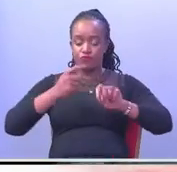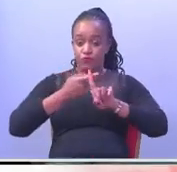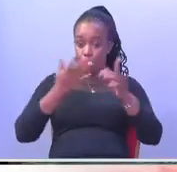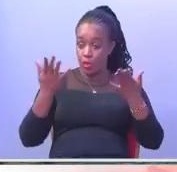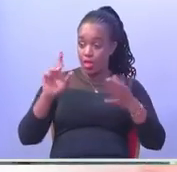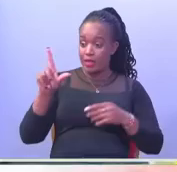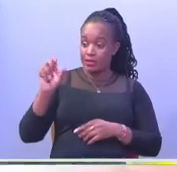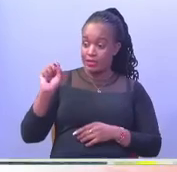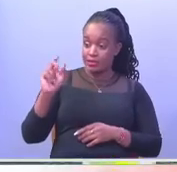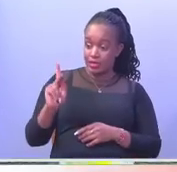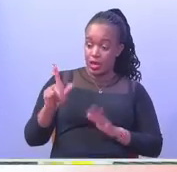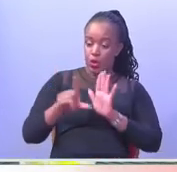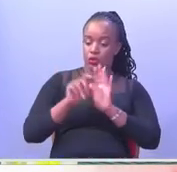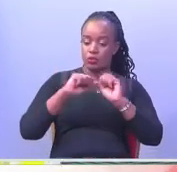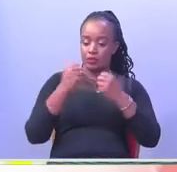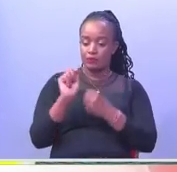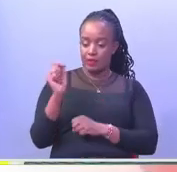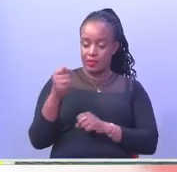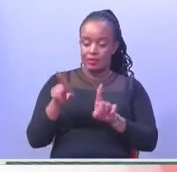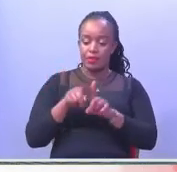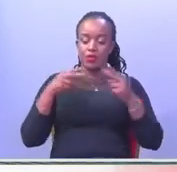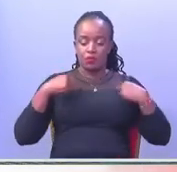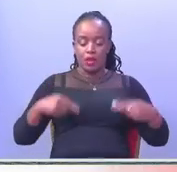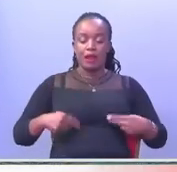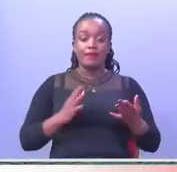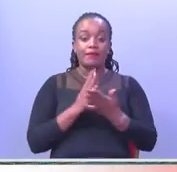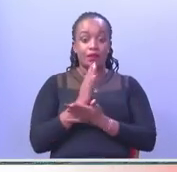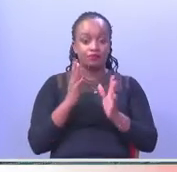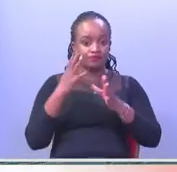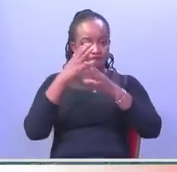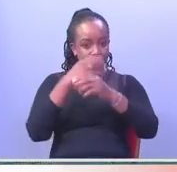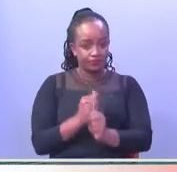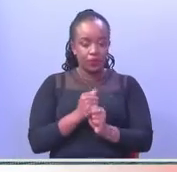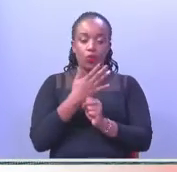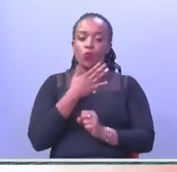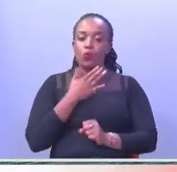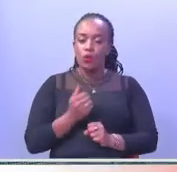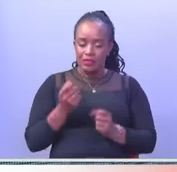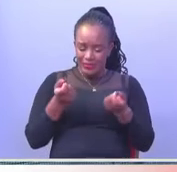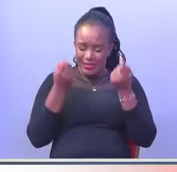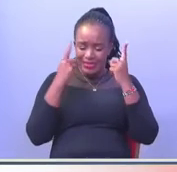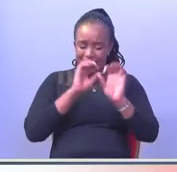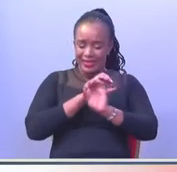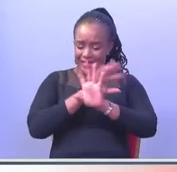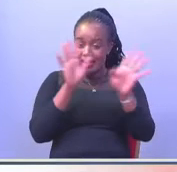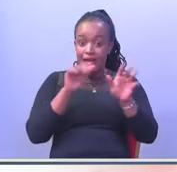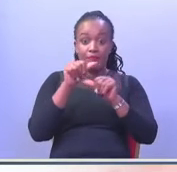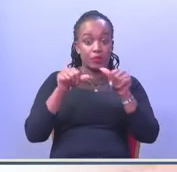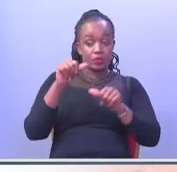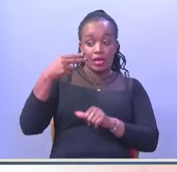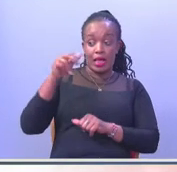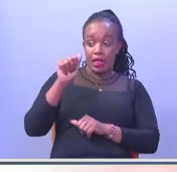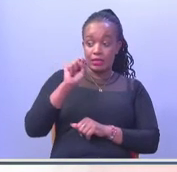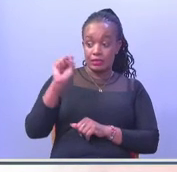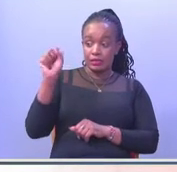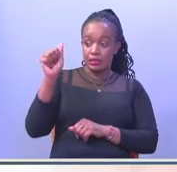rights organizations, converged to pressure the government to reveal the whereabouts of Muslim scholar cum lawyer Hassan Nandwa, who